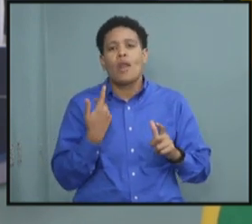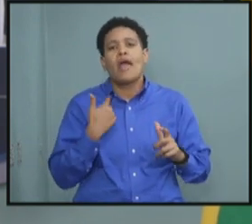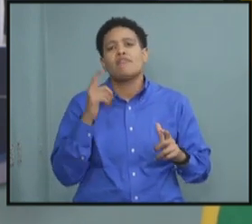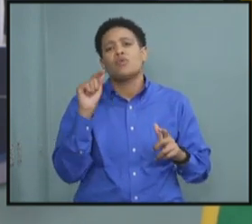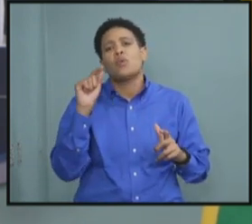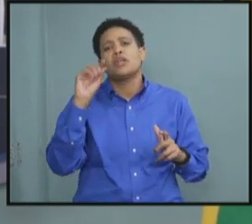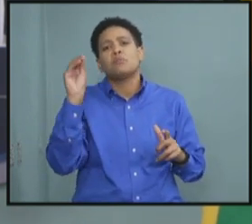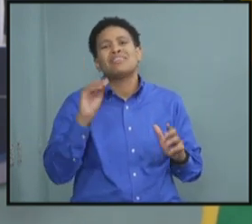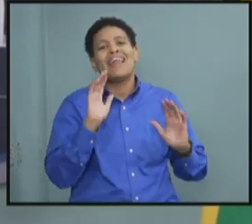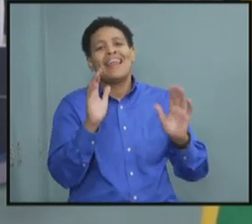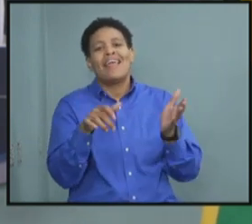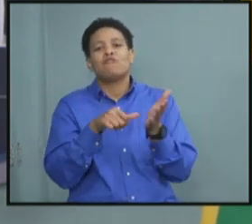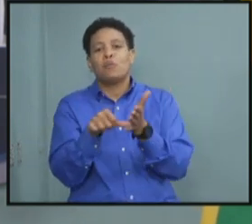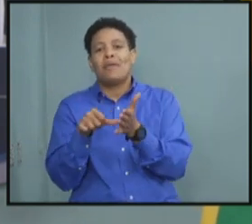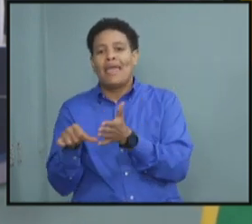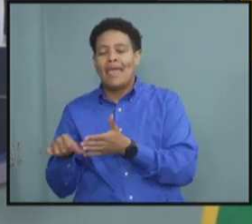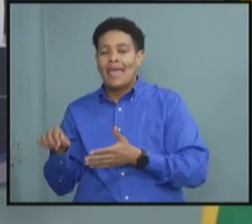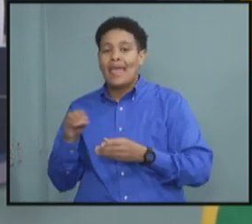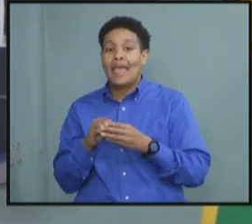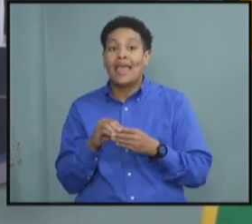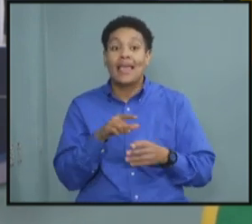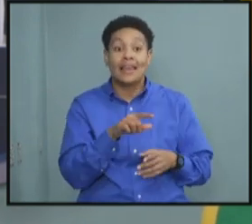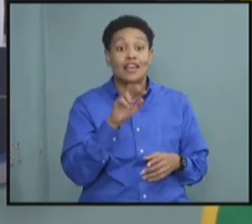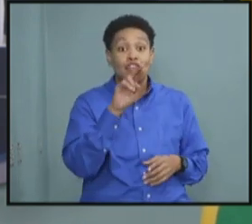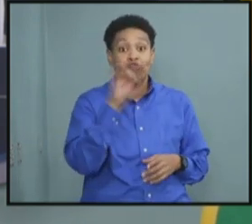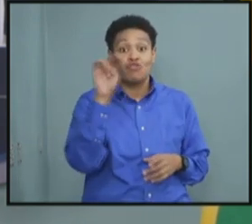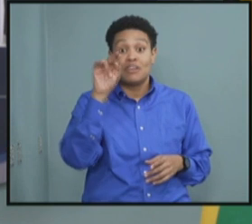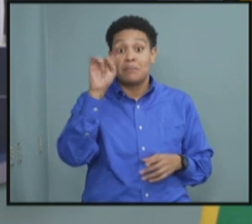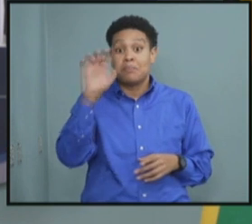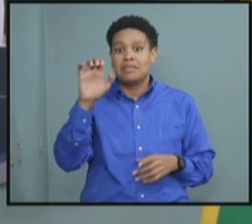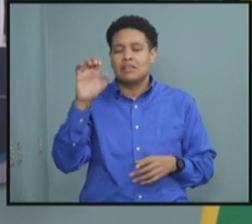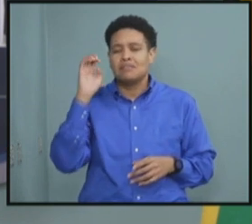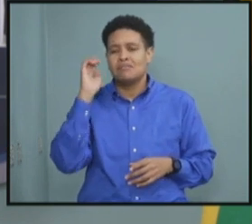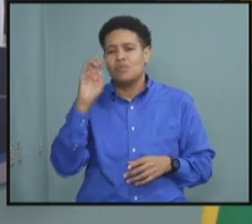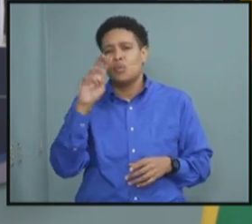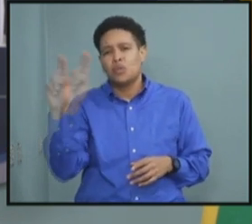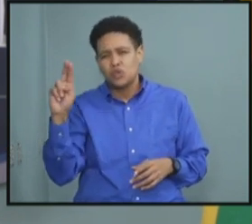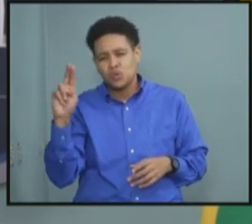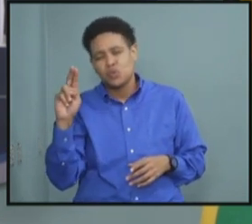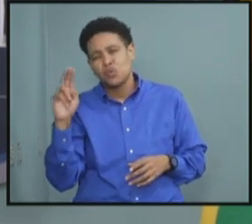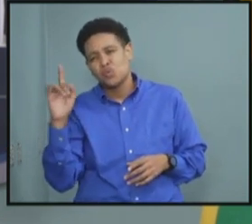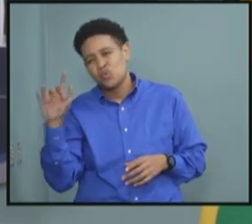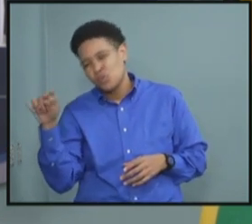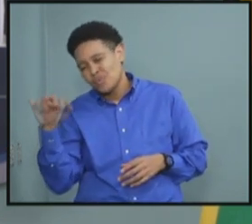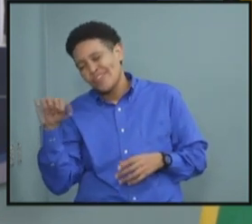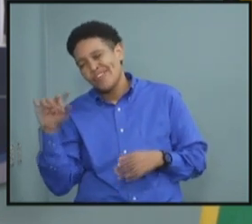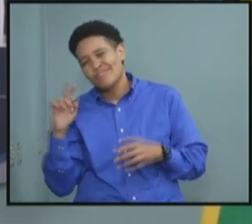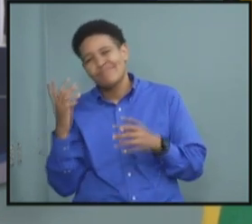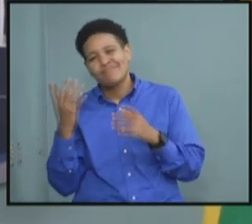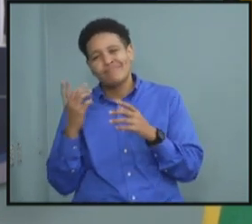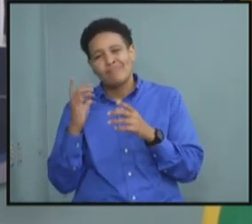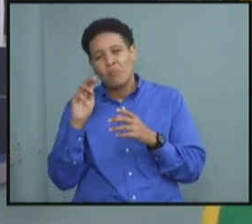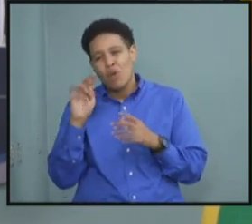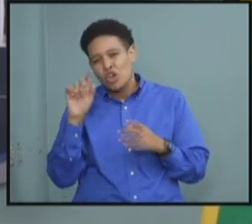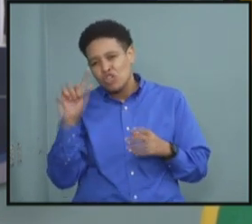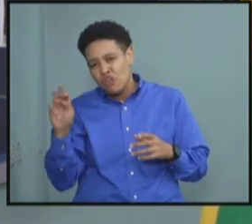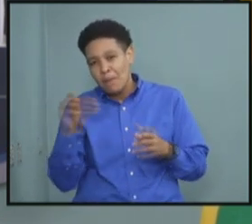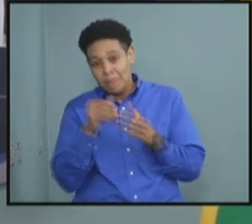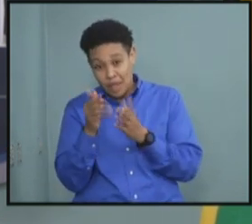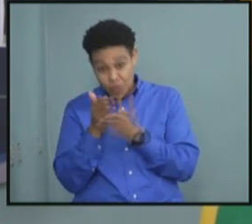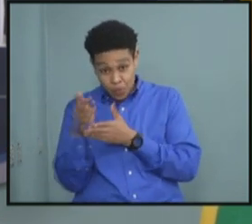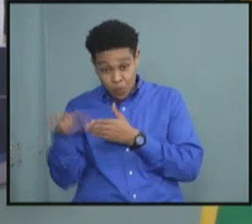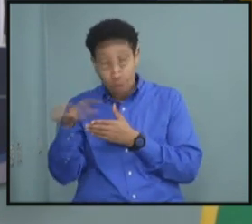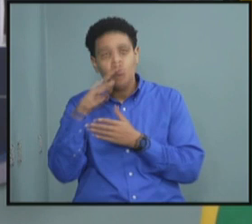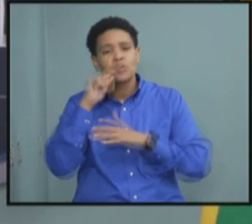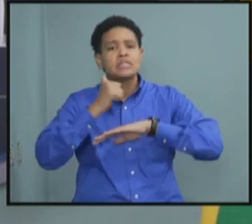20% left in the remittance category, we'll be instituting a measure that allows those who